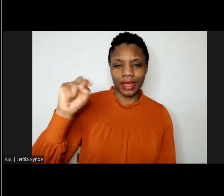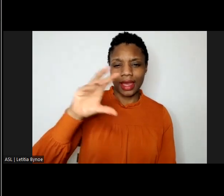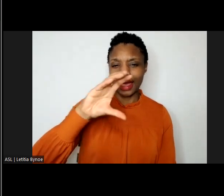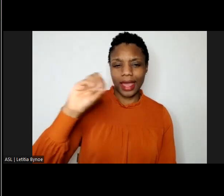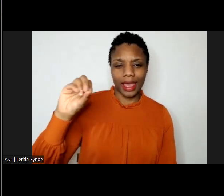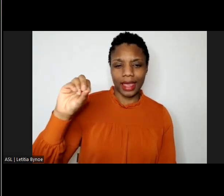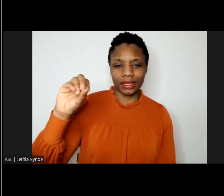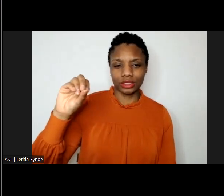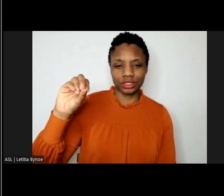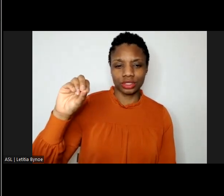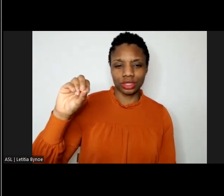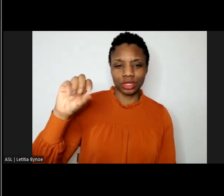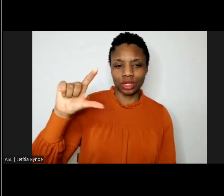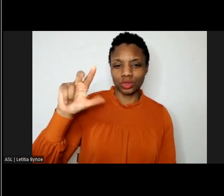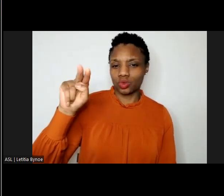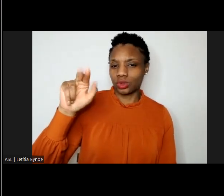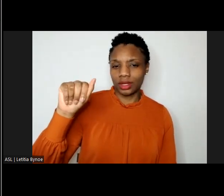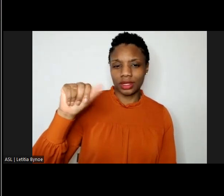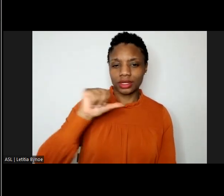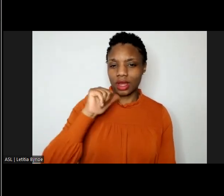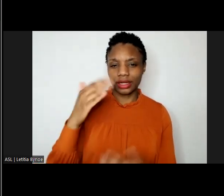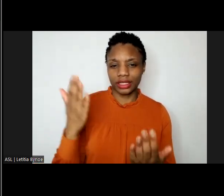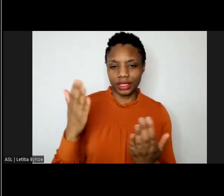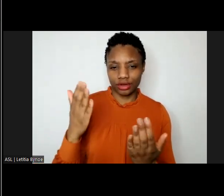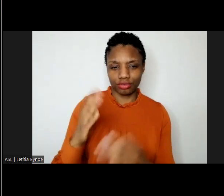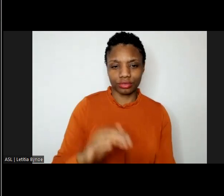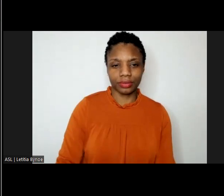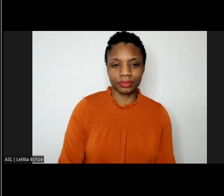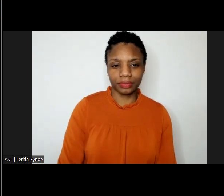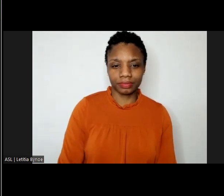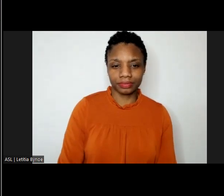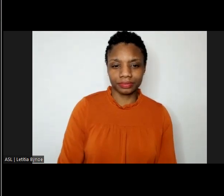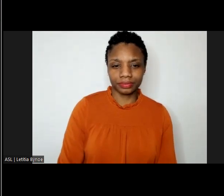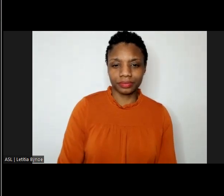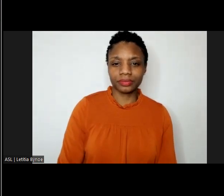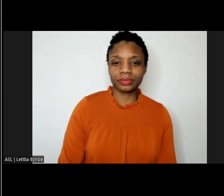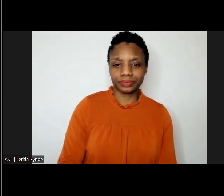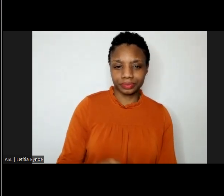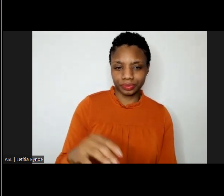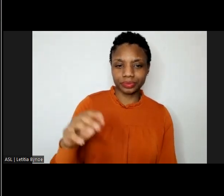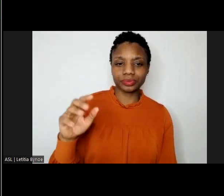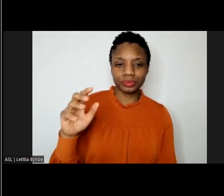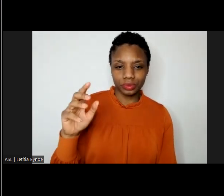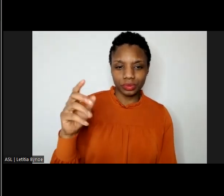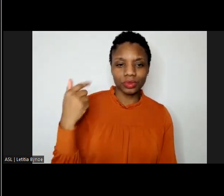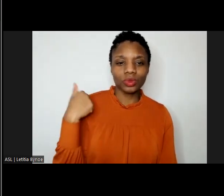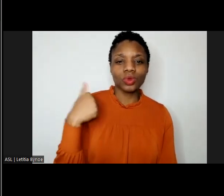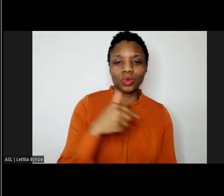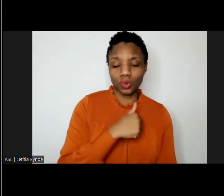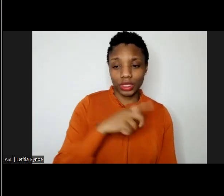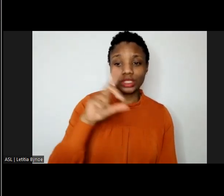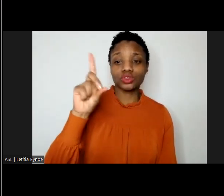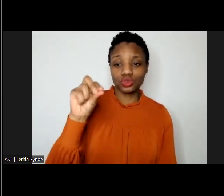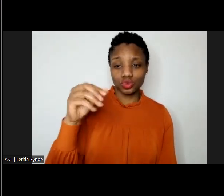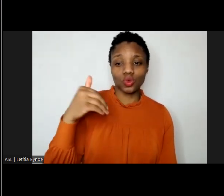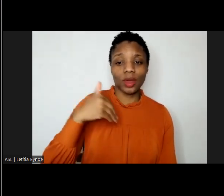joining. So Kessel, we do have quorum, right?